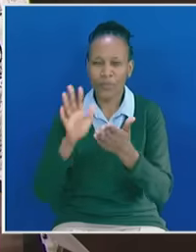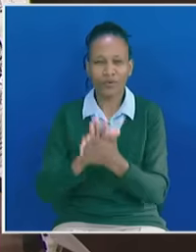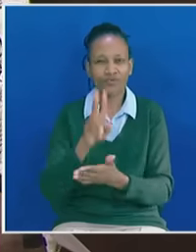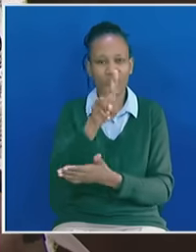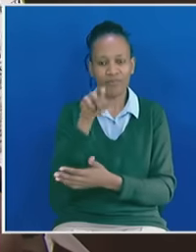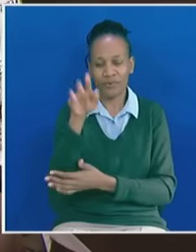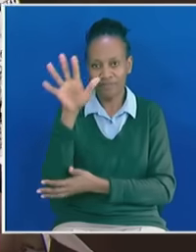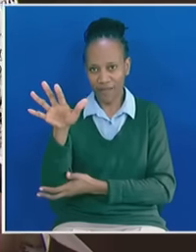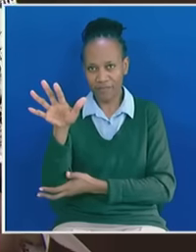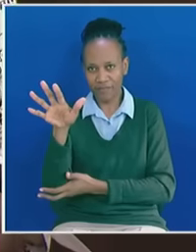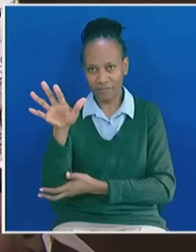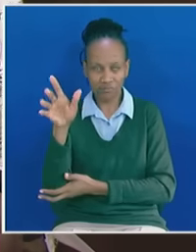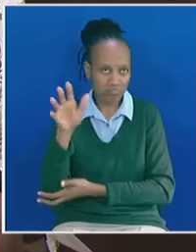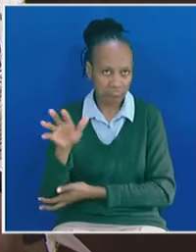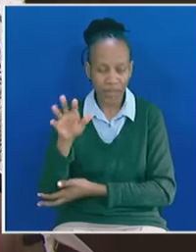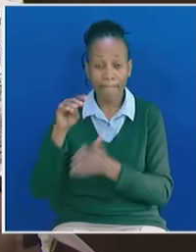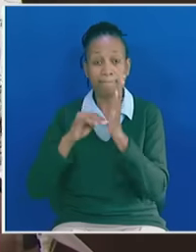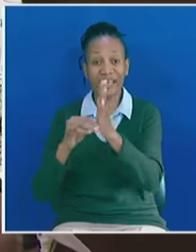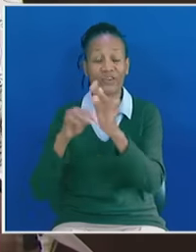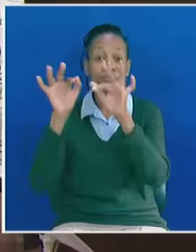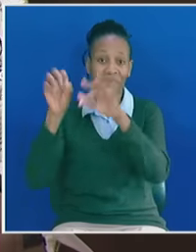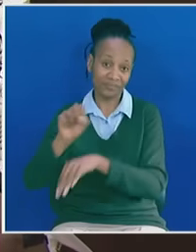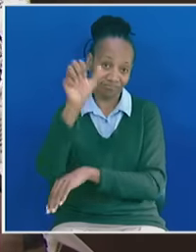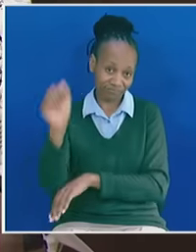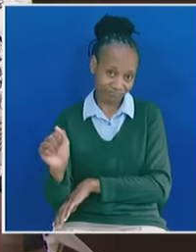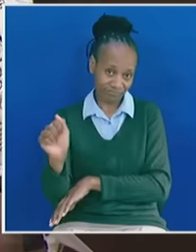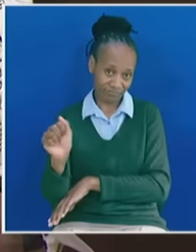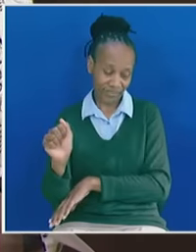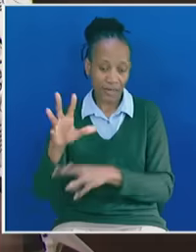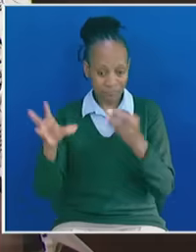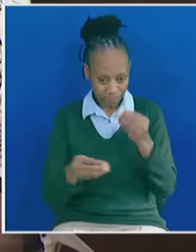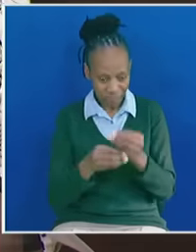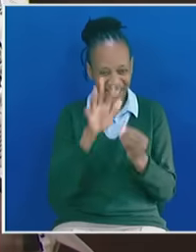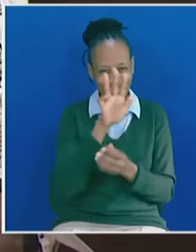12.5 million South Africans. Also,